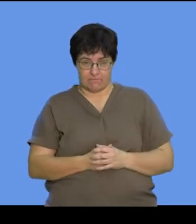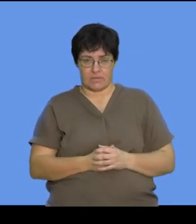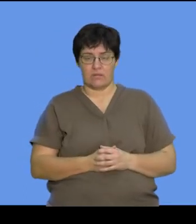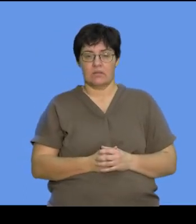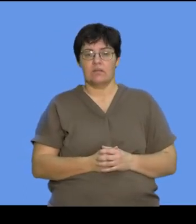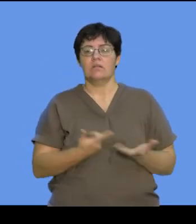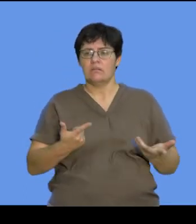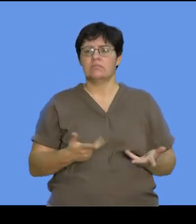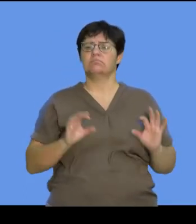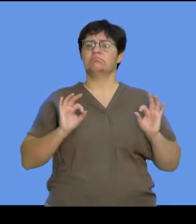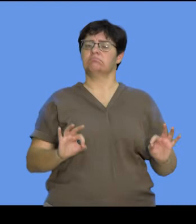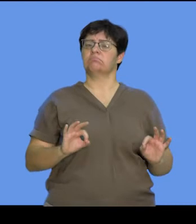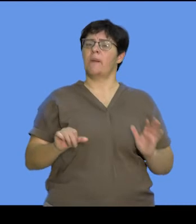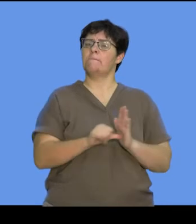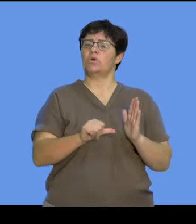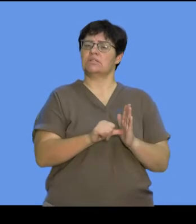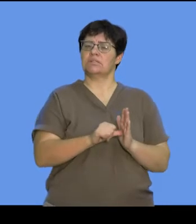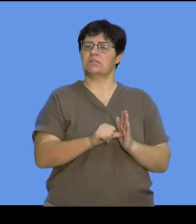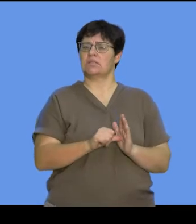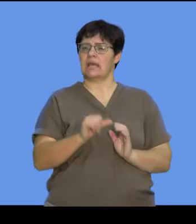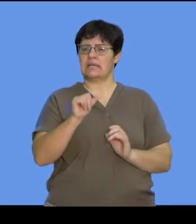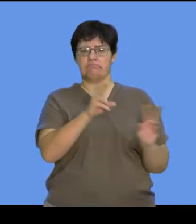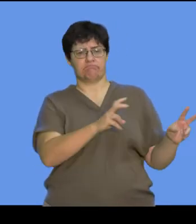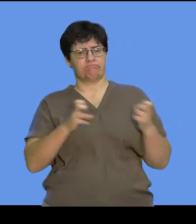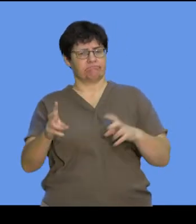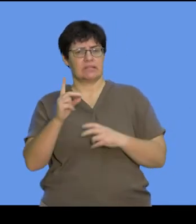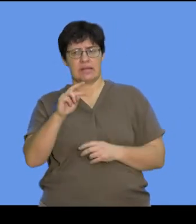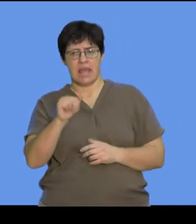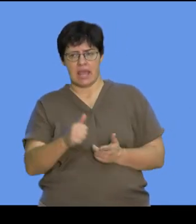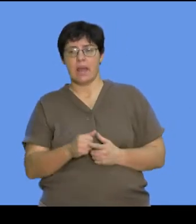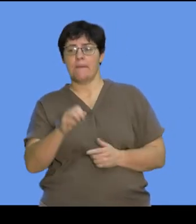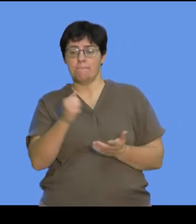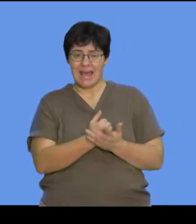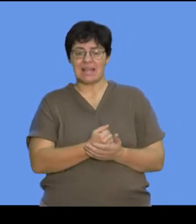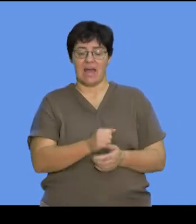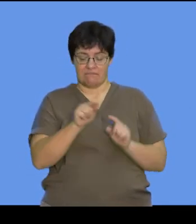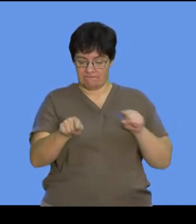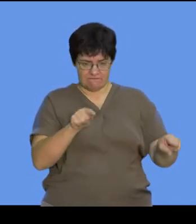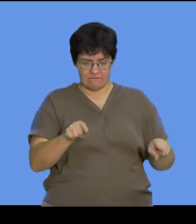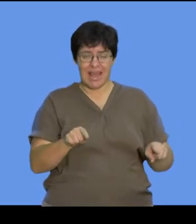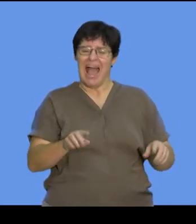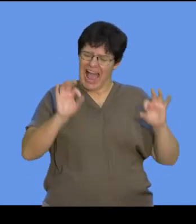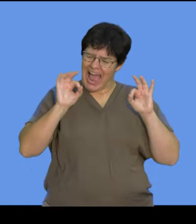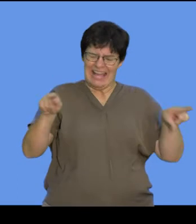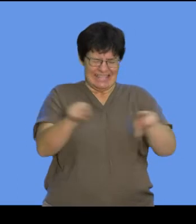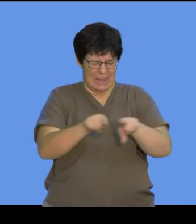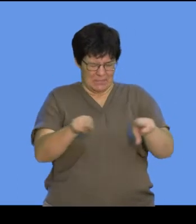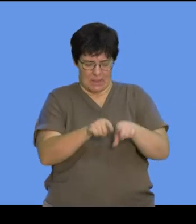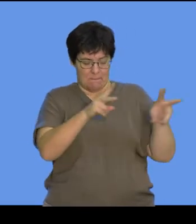is the significance of replication? The purpose of DNA replication is to produce two identical copies of